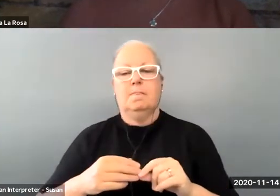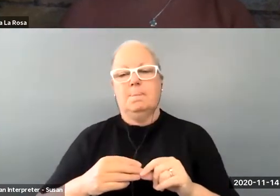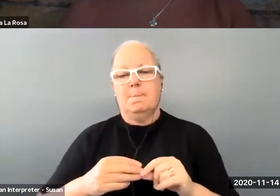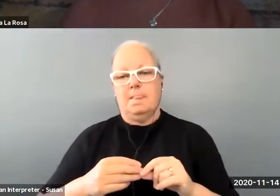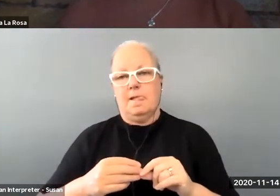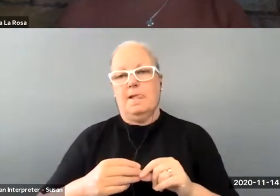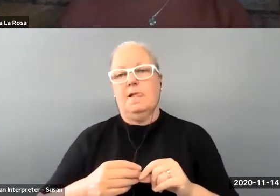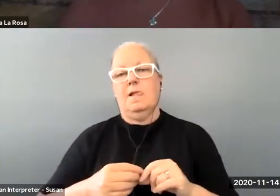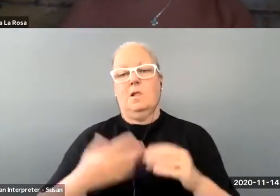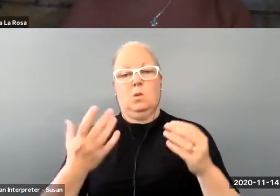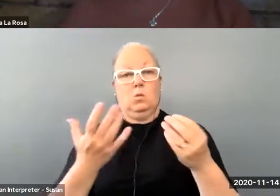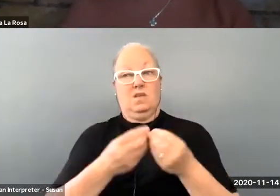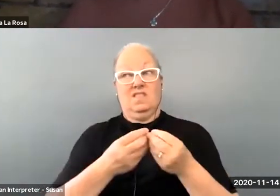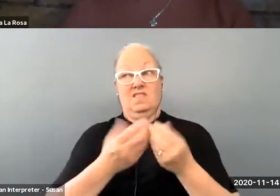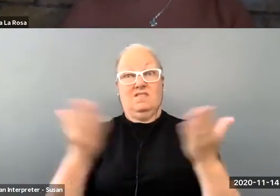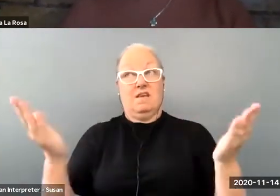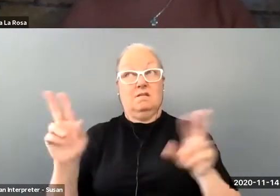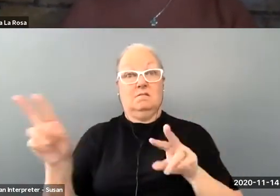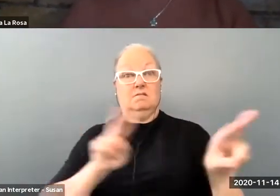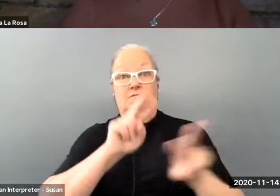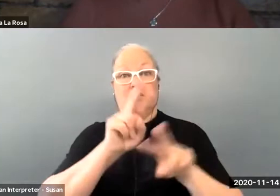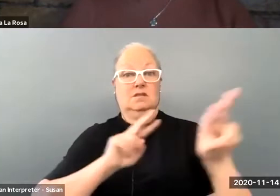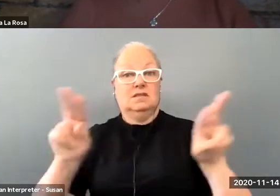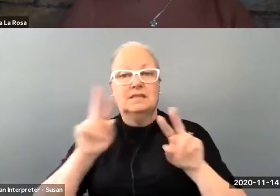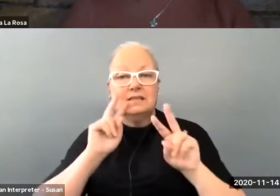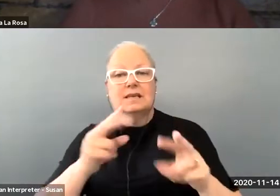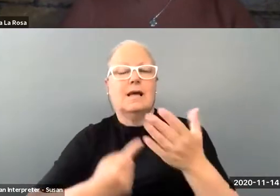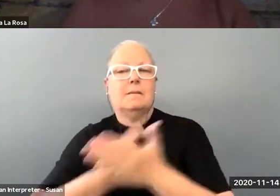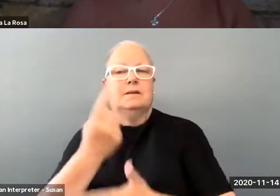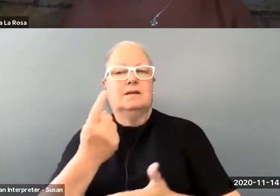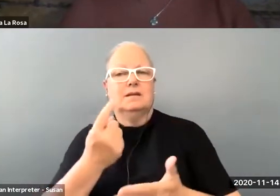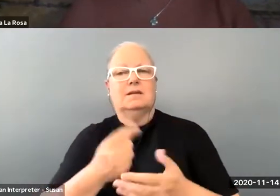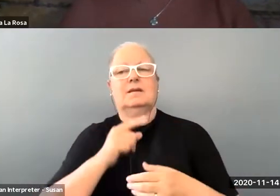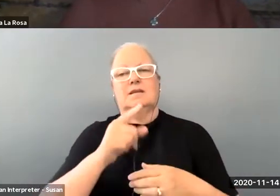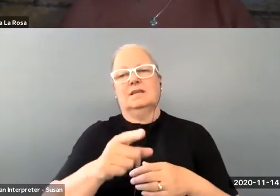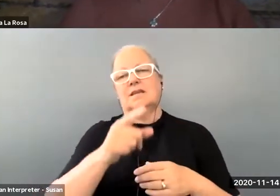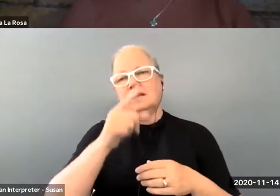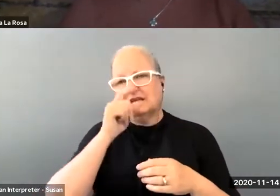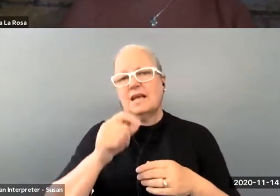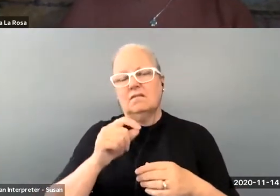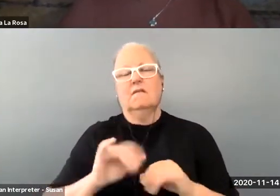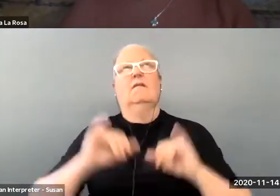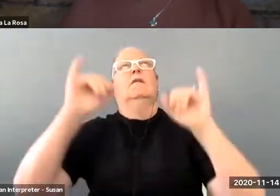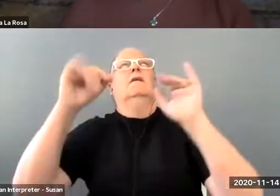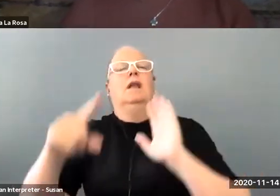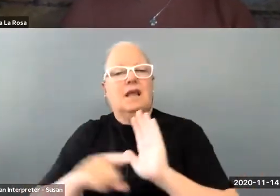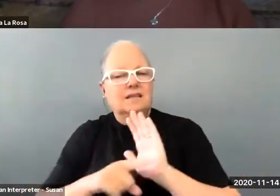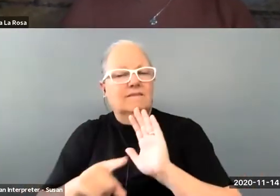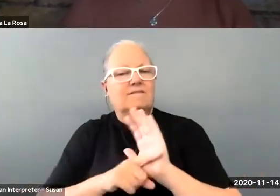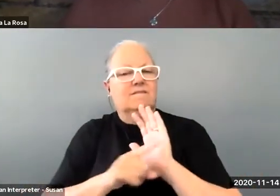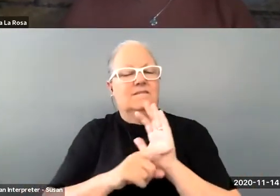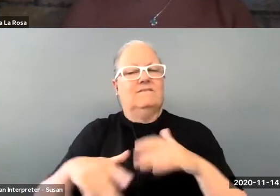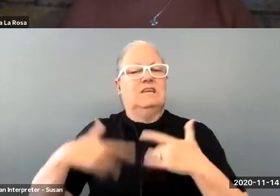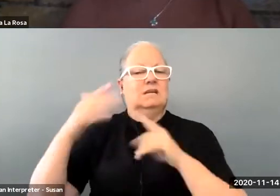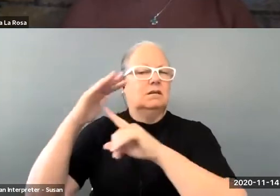all of that can kind of lead to kind of easily kind of, you know, falling off the deep end. And so how do you protect it when you